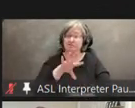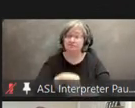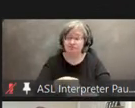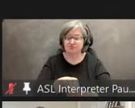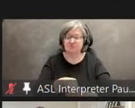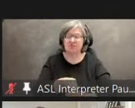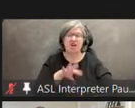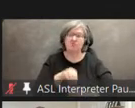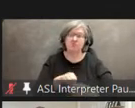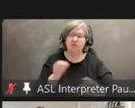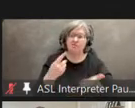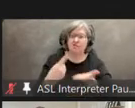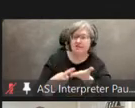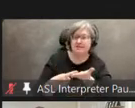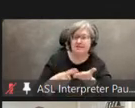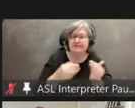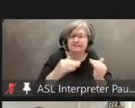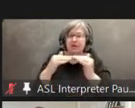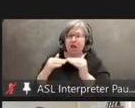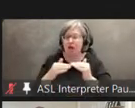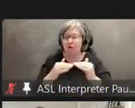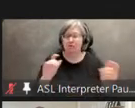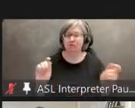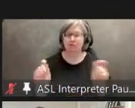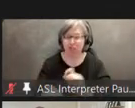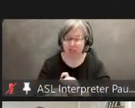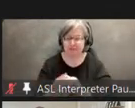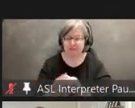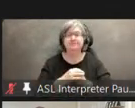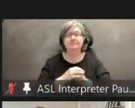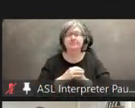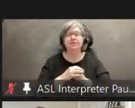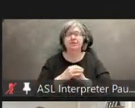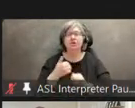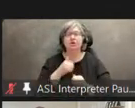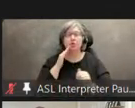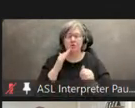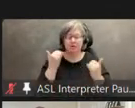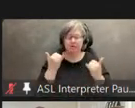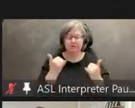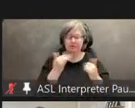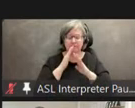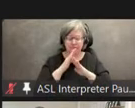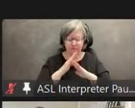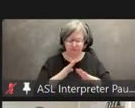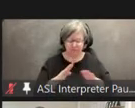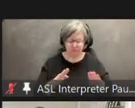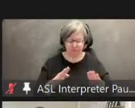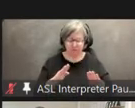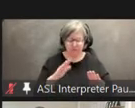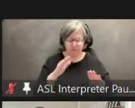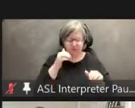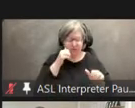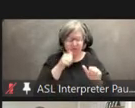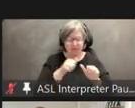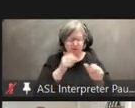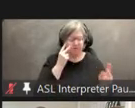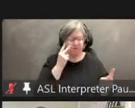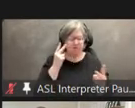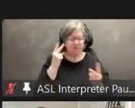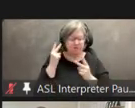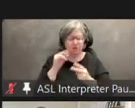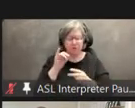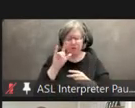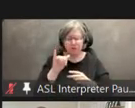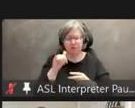of the conversation of equitable change. Let us take a moment of silence and remember Judy by taking to heart